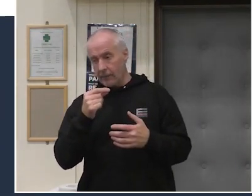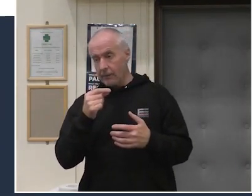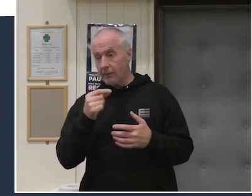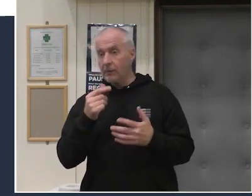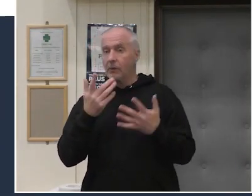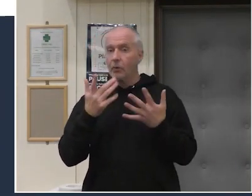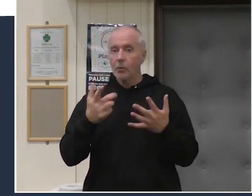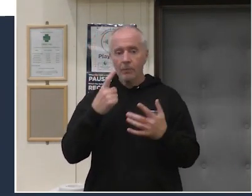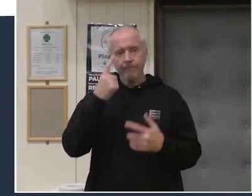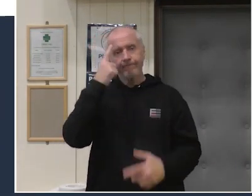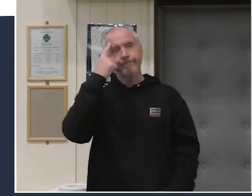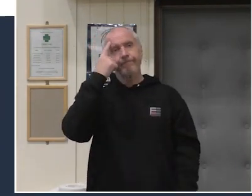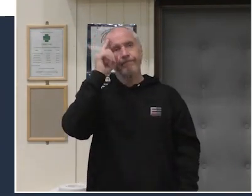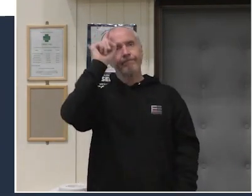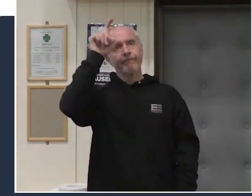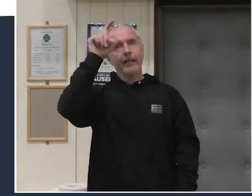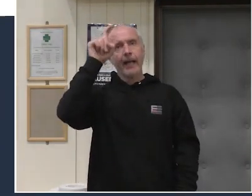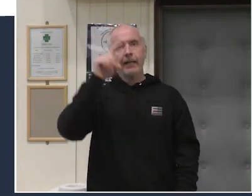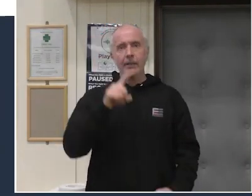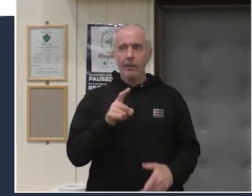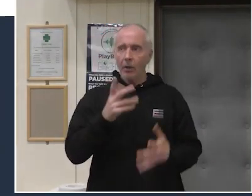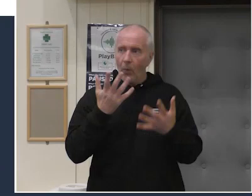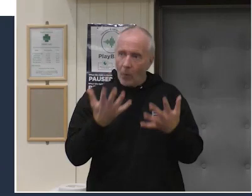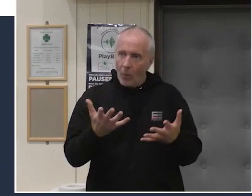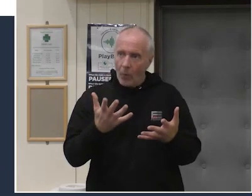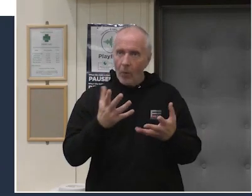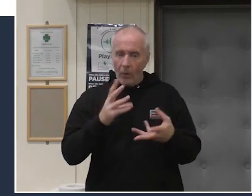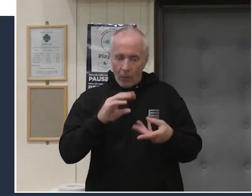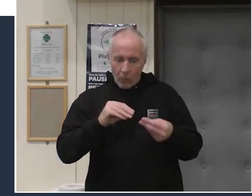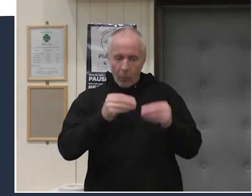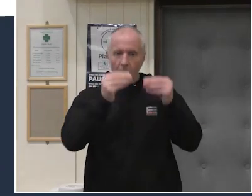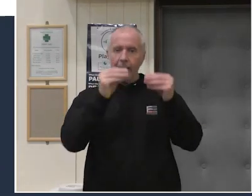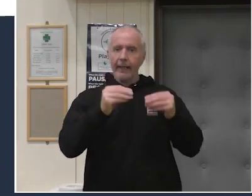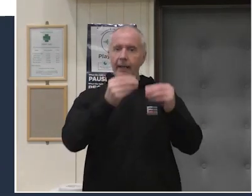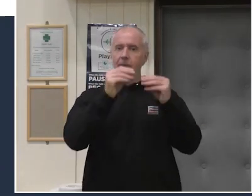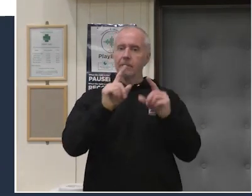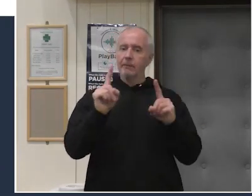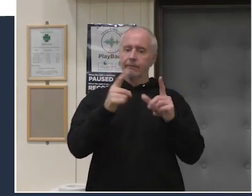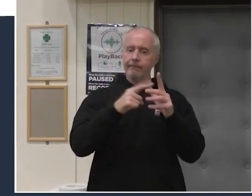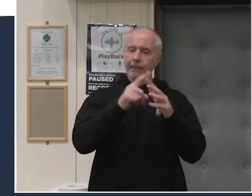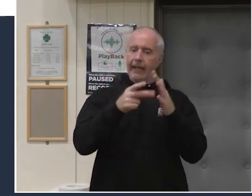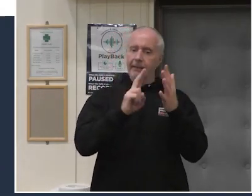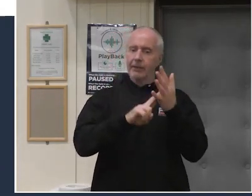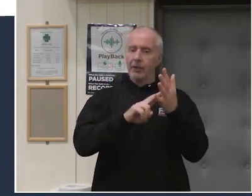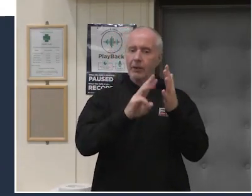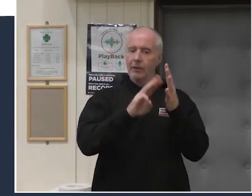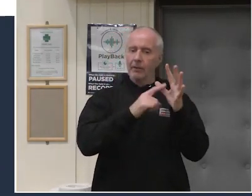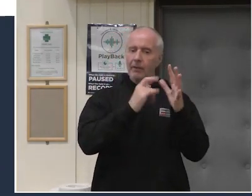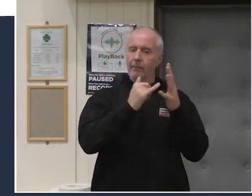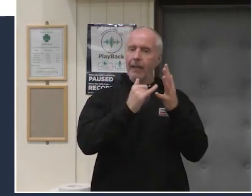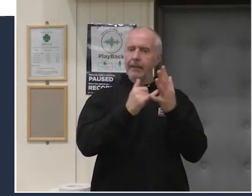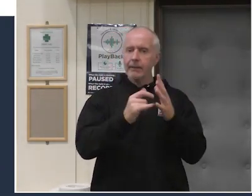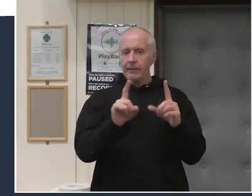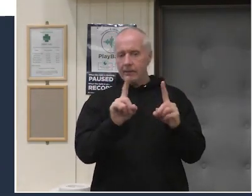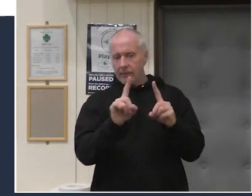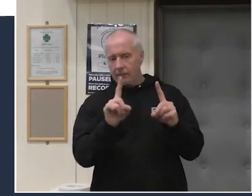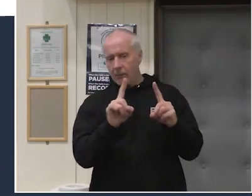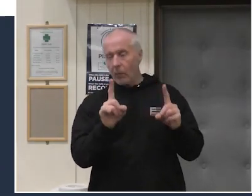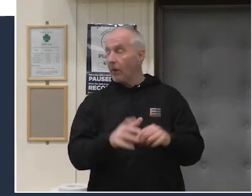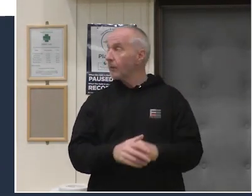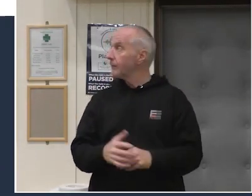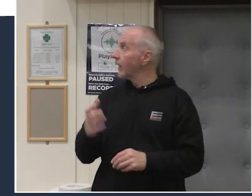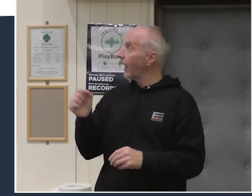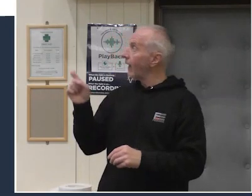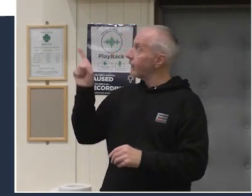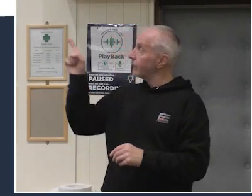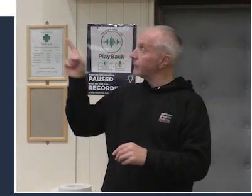to guess and or work out what this axion mass actually is. Now what we've got here is a plot,